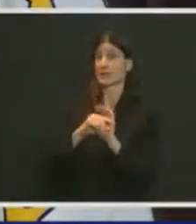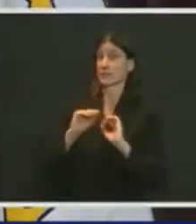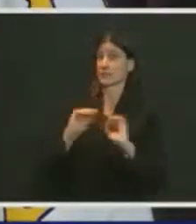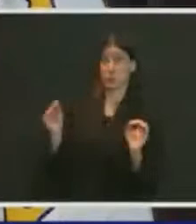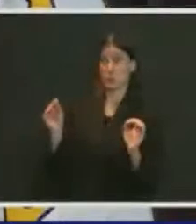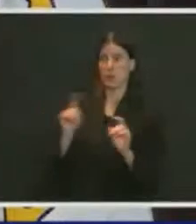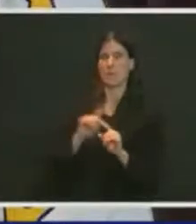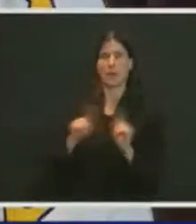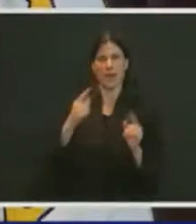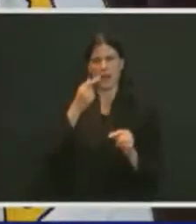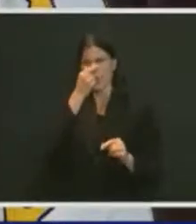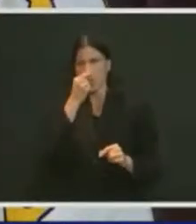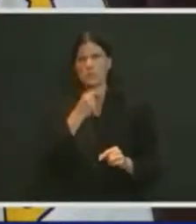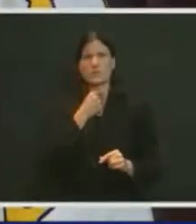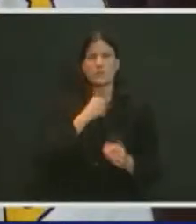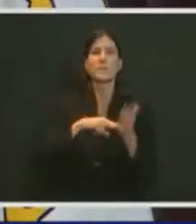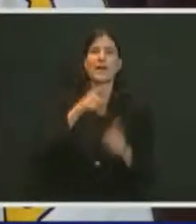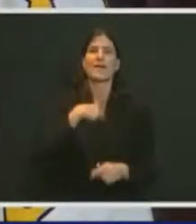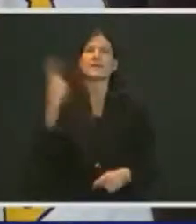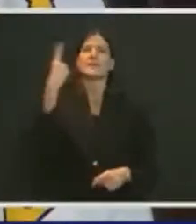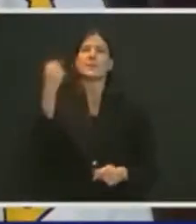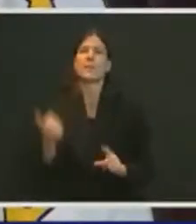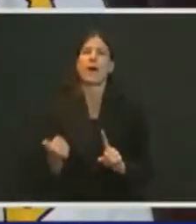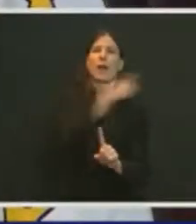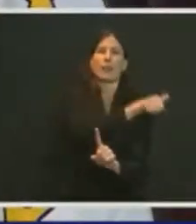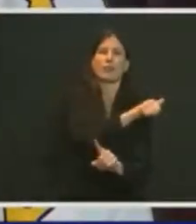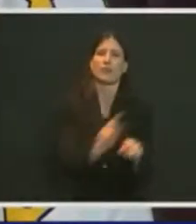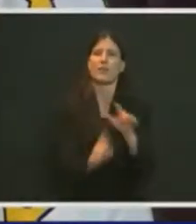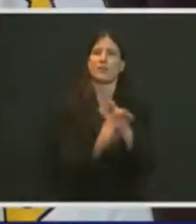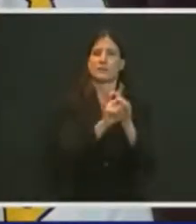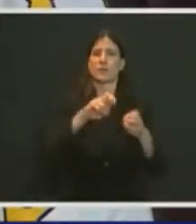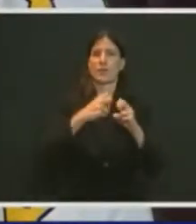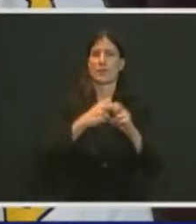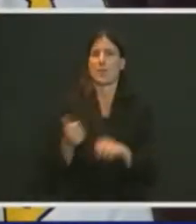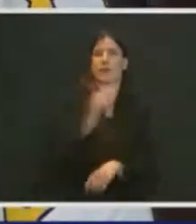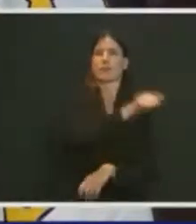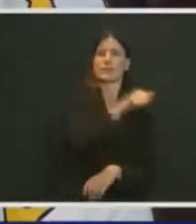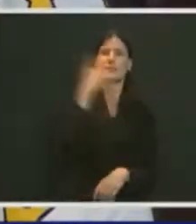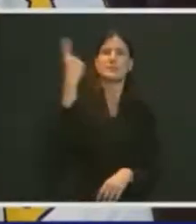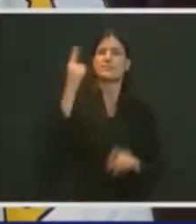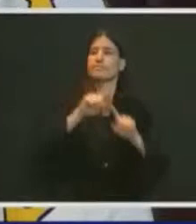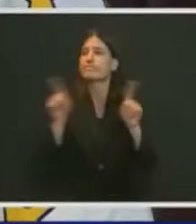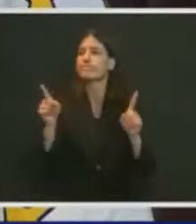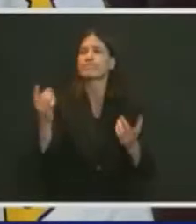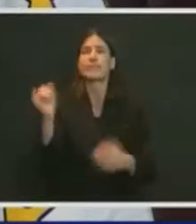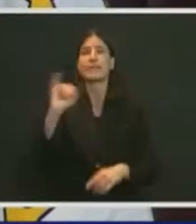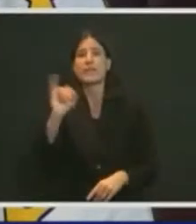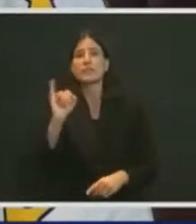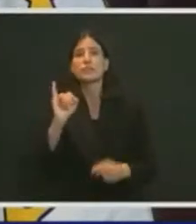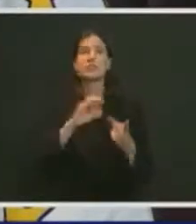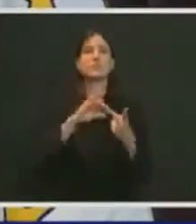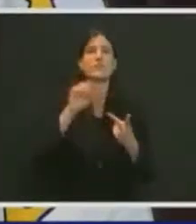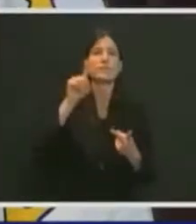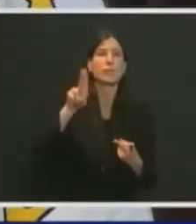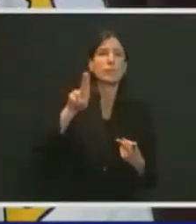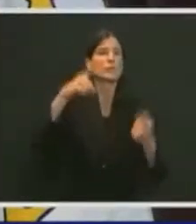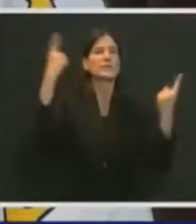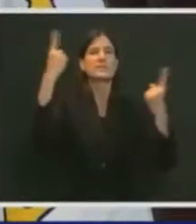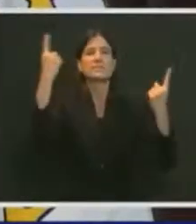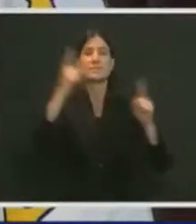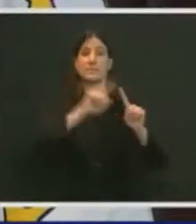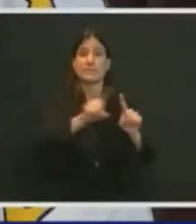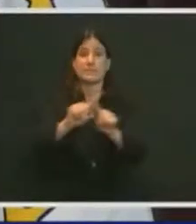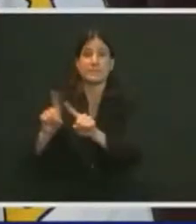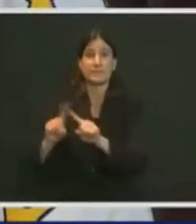those situations for specific reasons driven by the Department of Health when we want to use it to